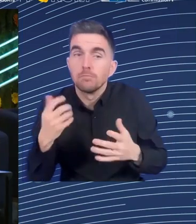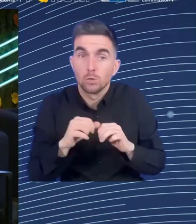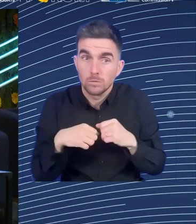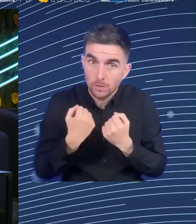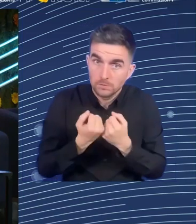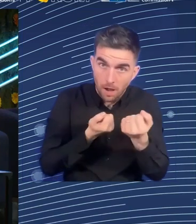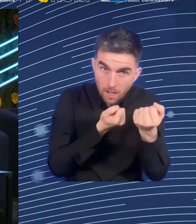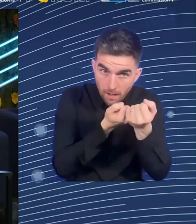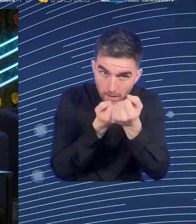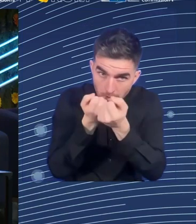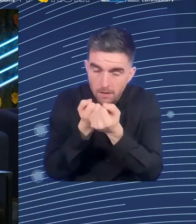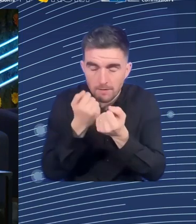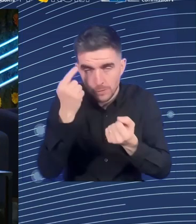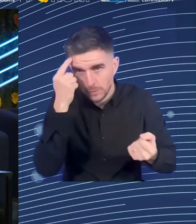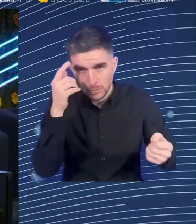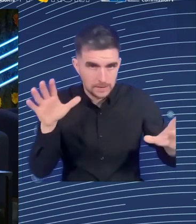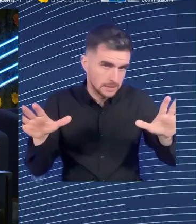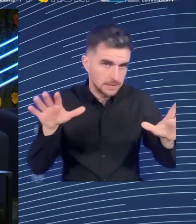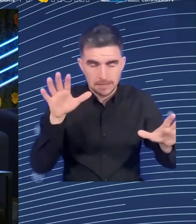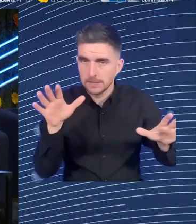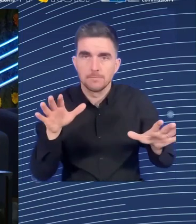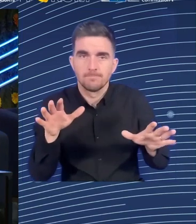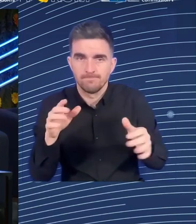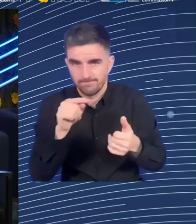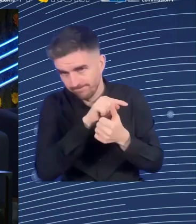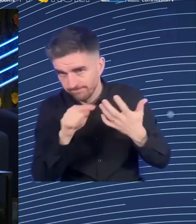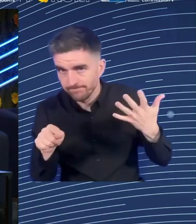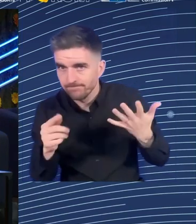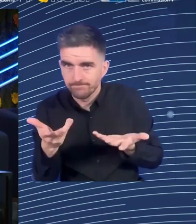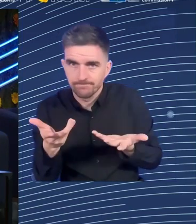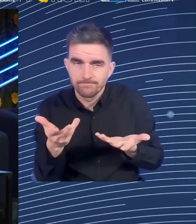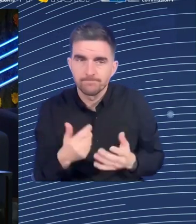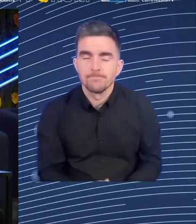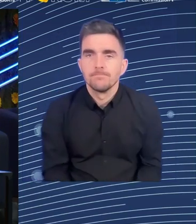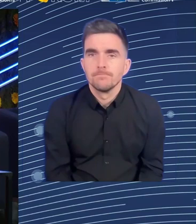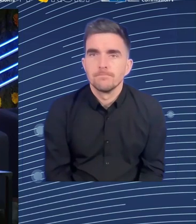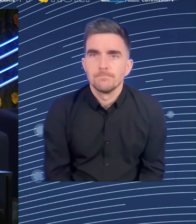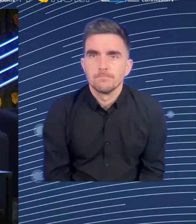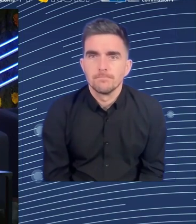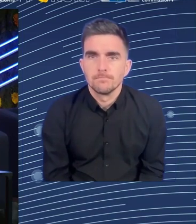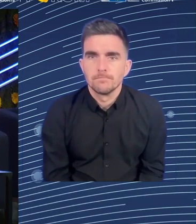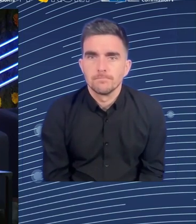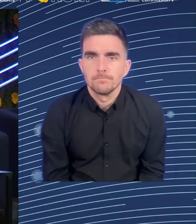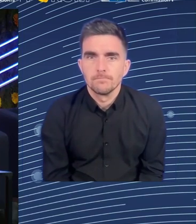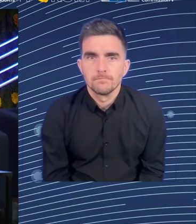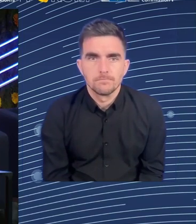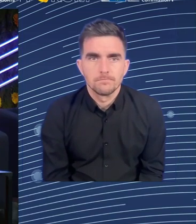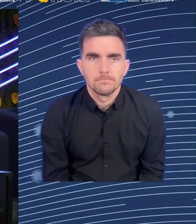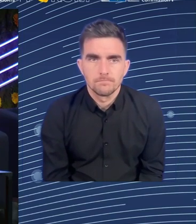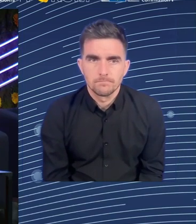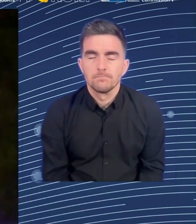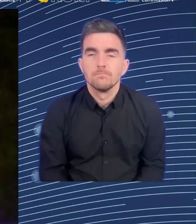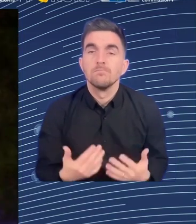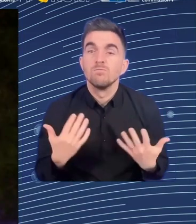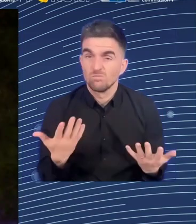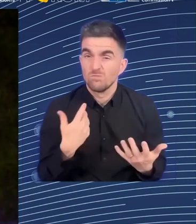Because of time, I'm not going to give you more examples, but it is important to remember that we have these different dimensions of job quality and that